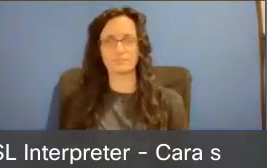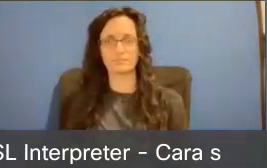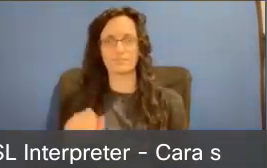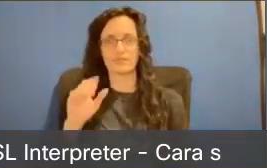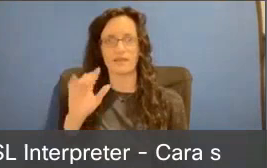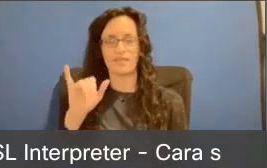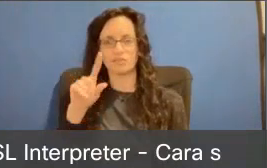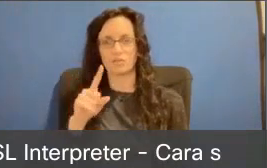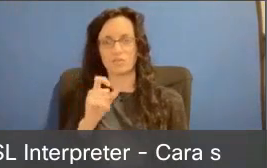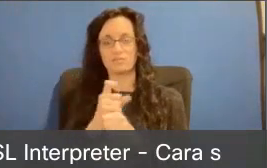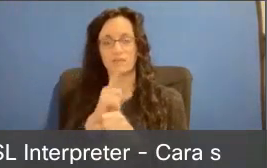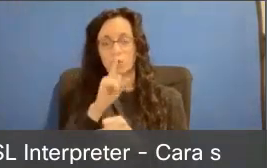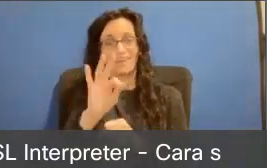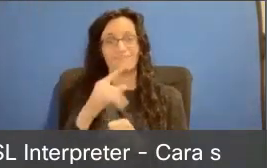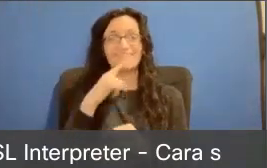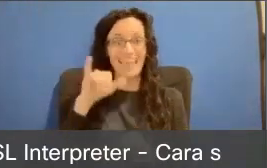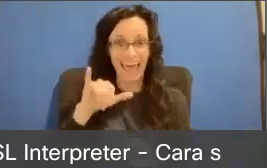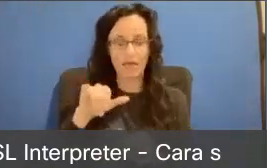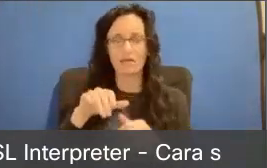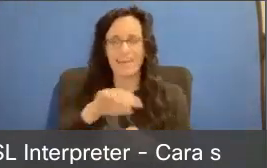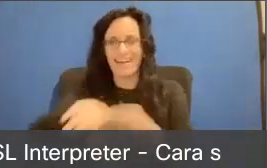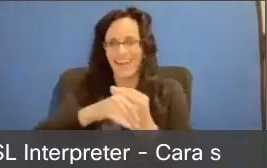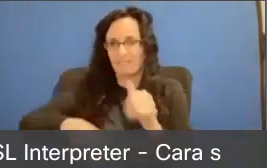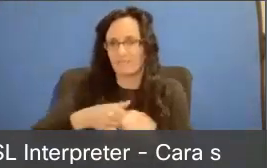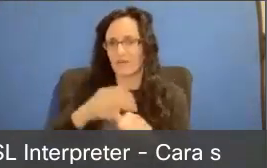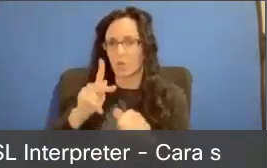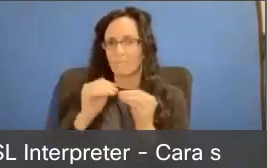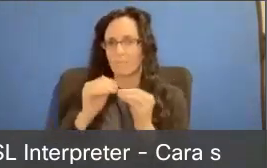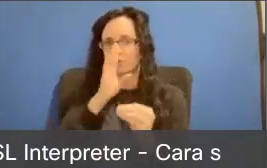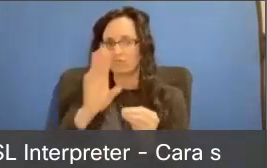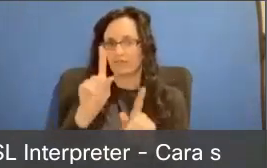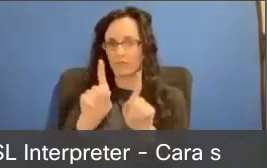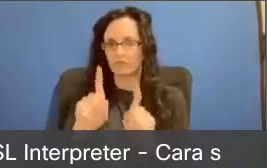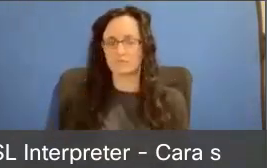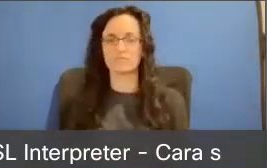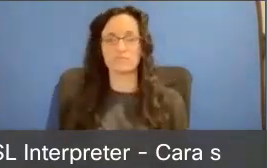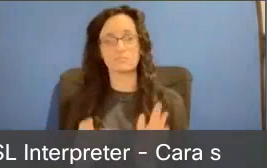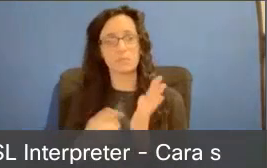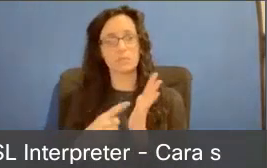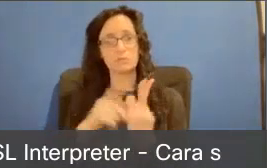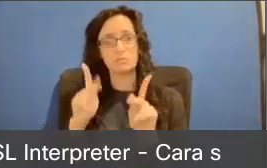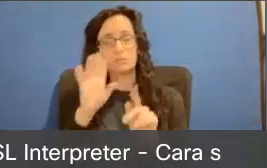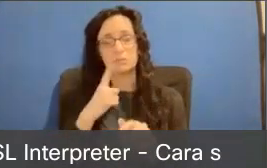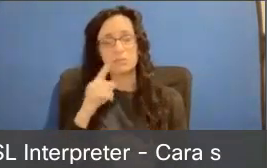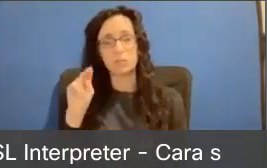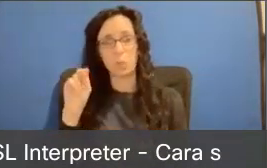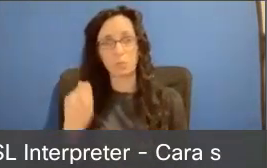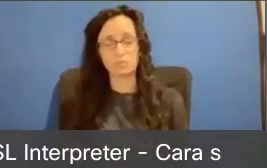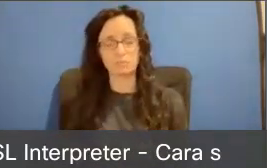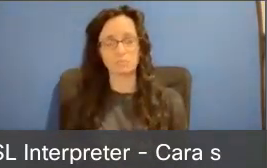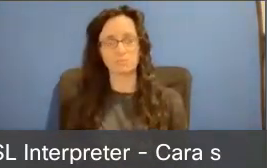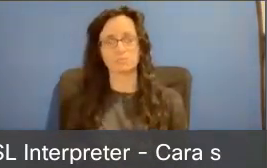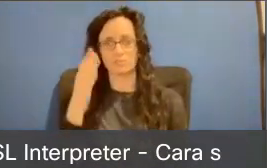make sure you follow it up with a more direct kind of question. And sometimes people are going to say no, right? Any thoughts about why